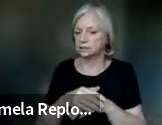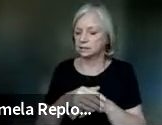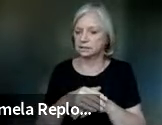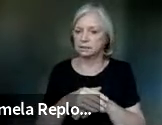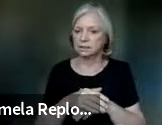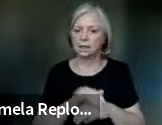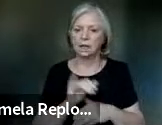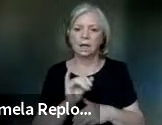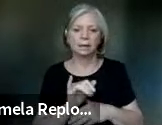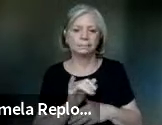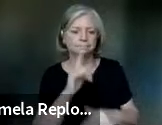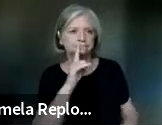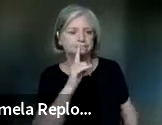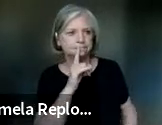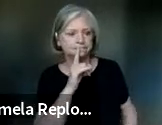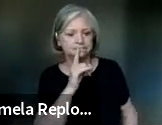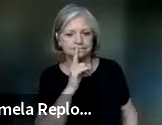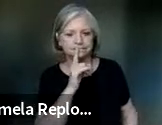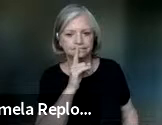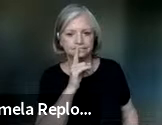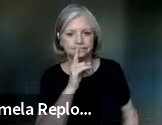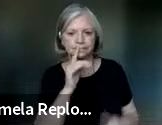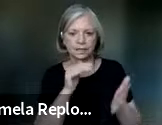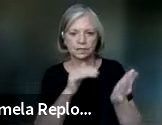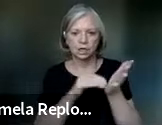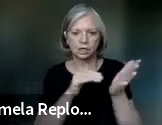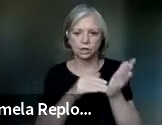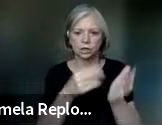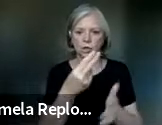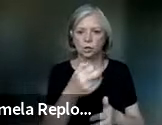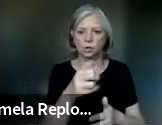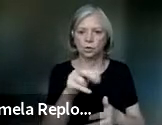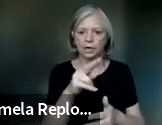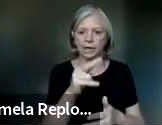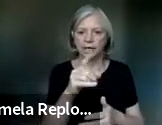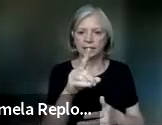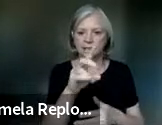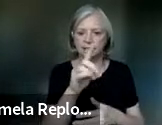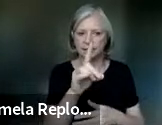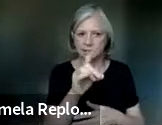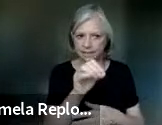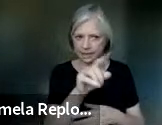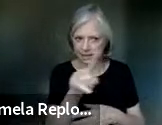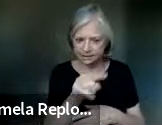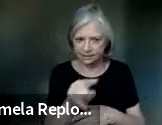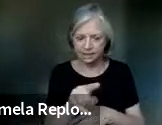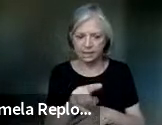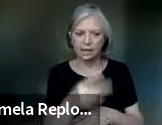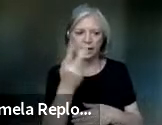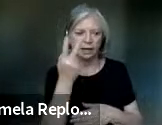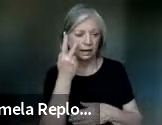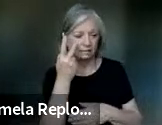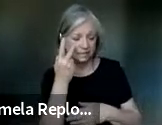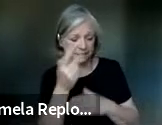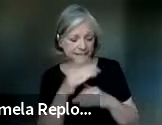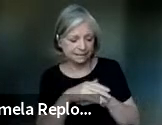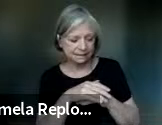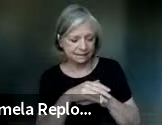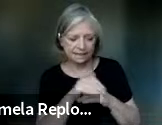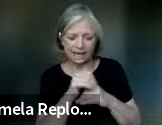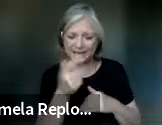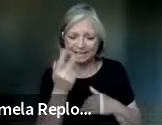I'll have to see where that is. It can be, I haven't seen it